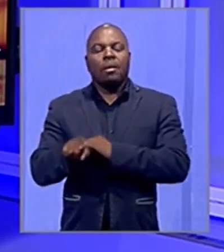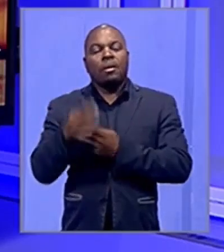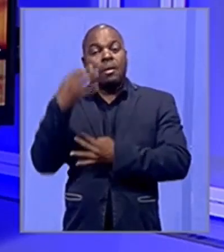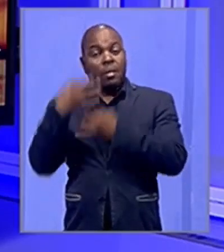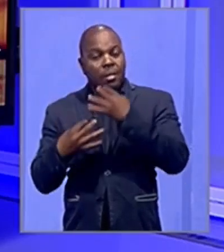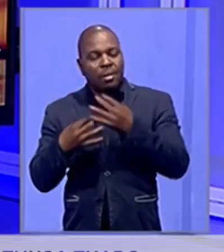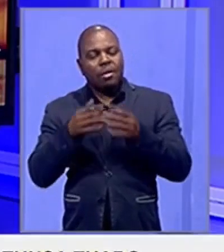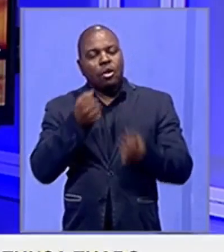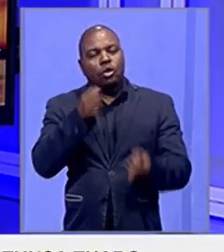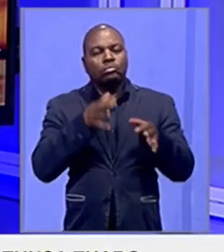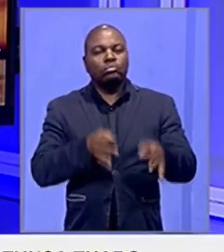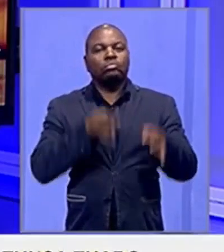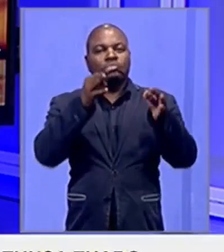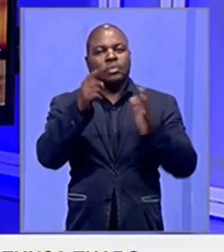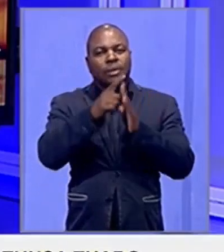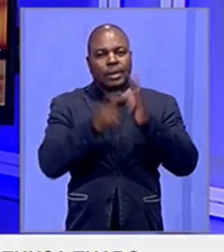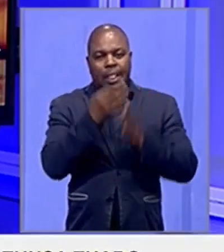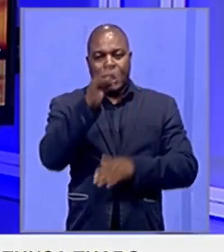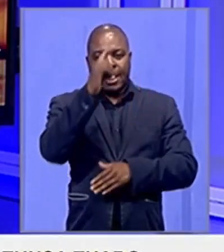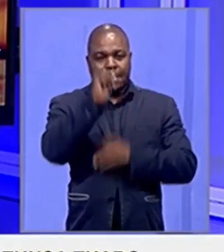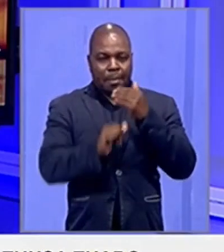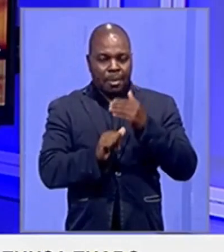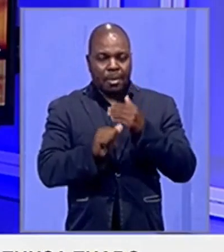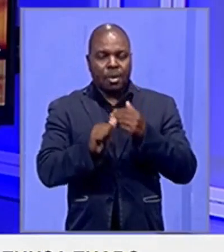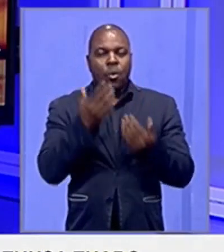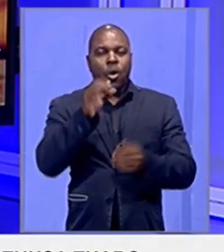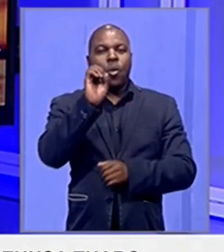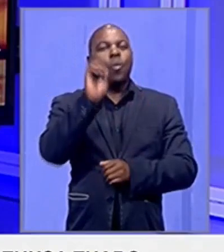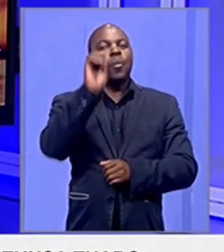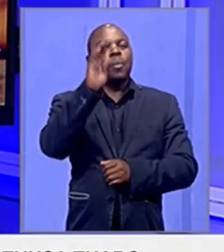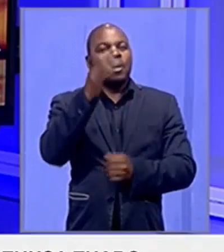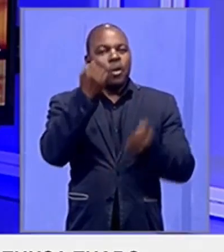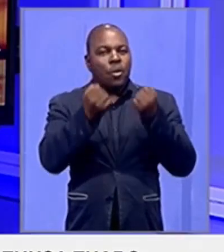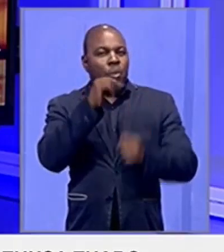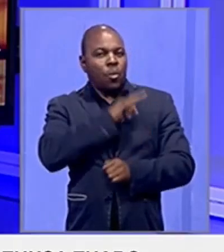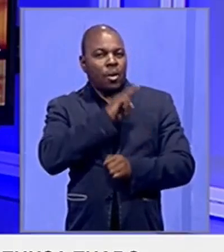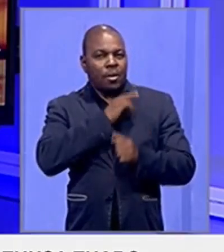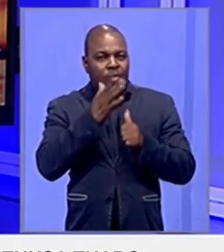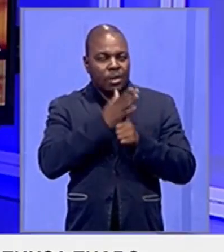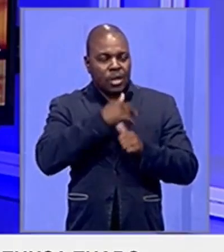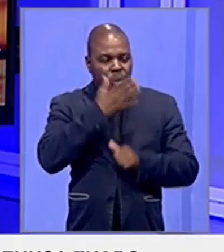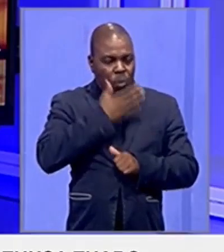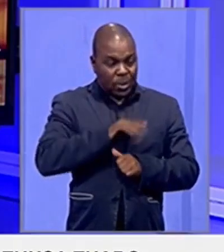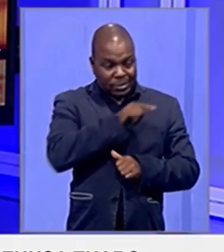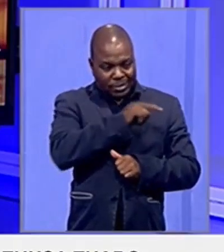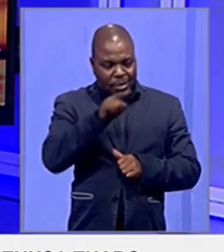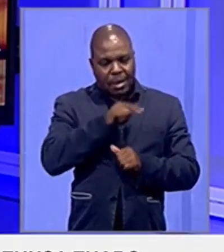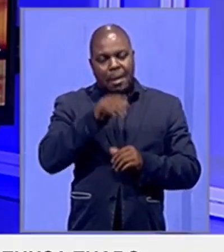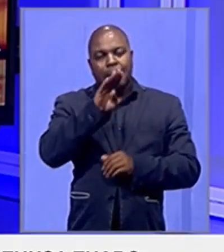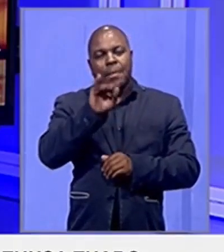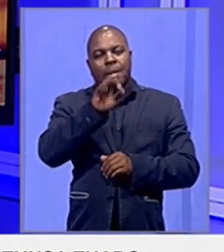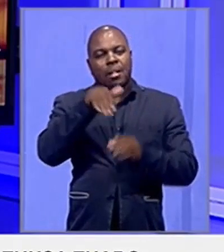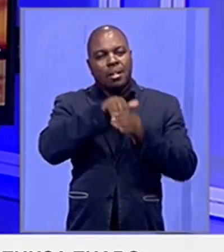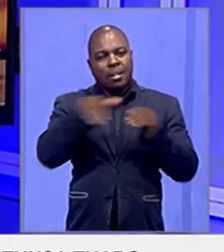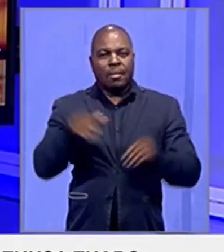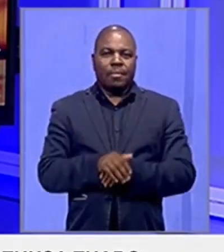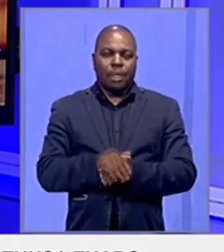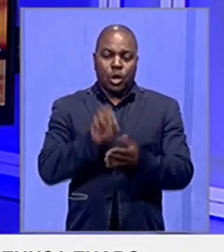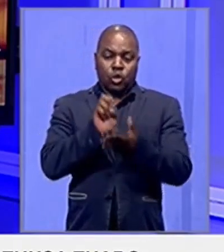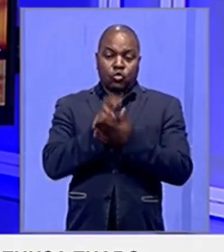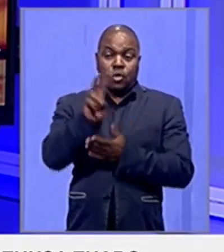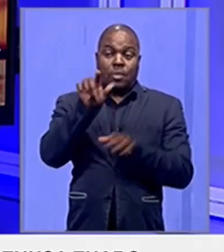3 kgweding e tlang ke lekgotla la dinyewe le Bloemfontein molemong wa lesedi la ho lokollwa ka beili. Ka kakaretso ke batho ba